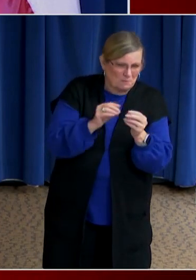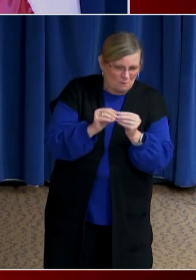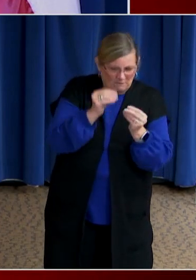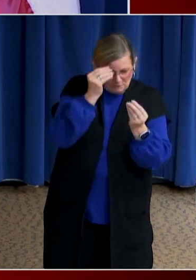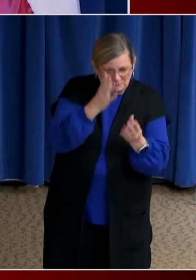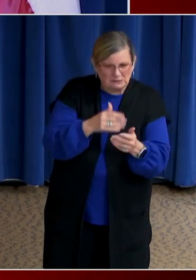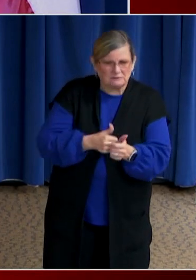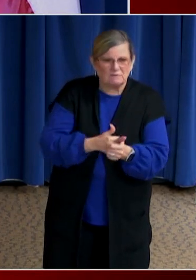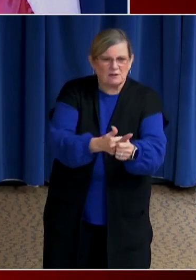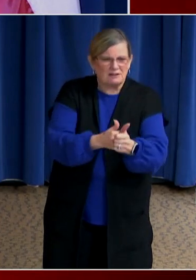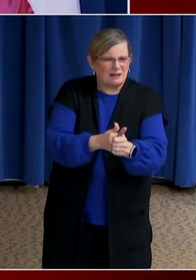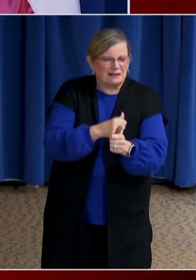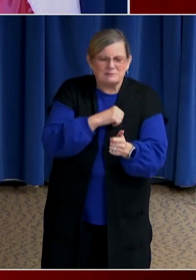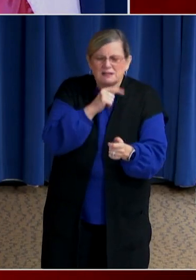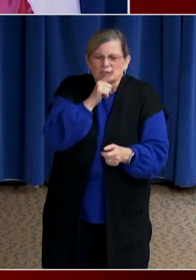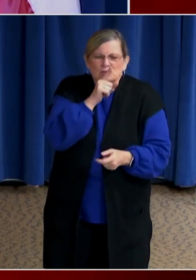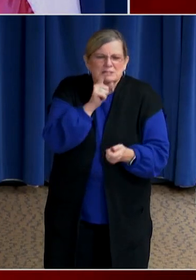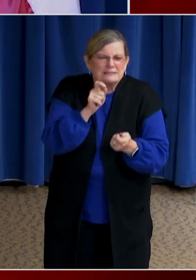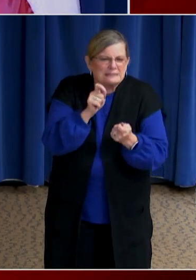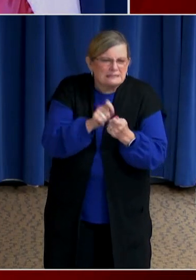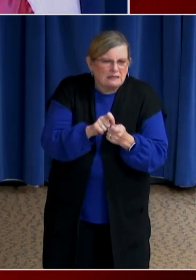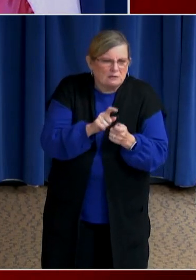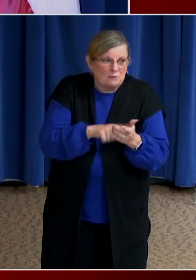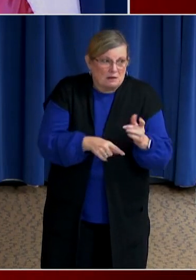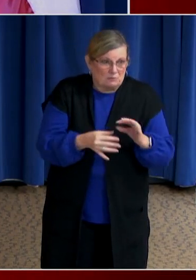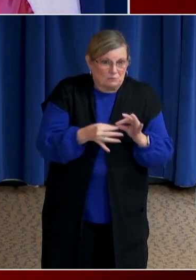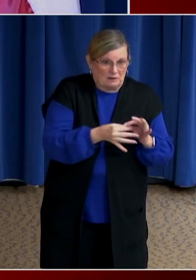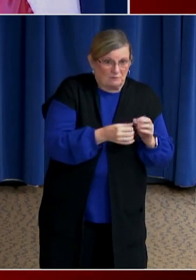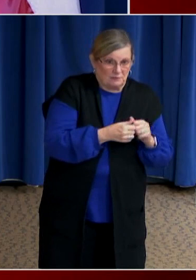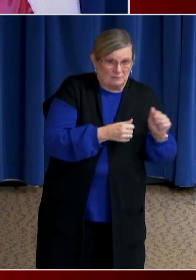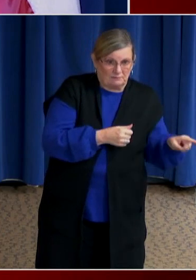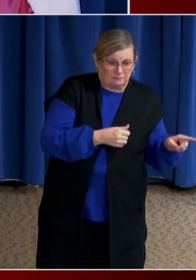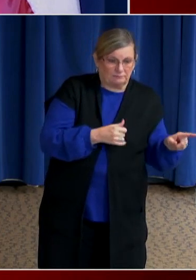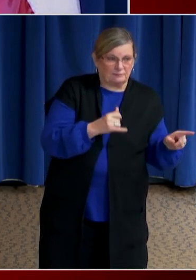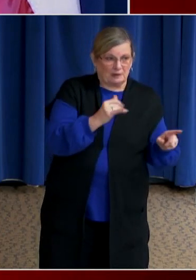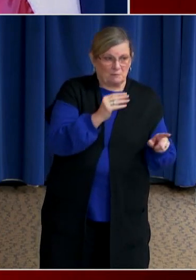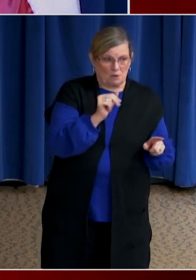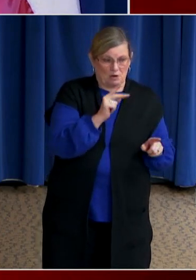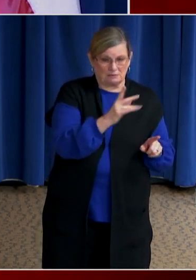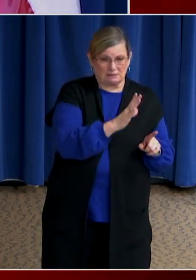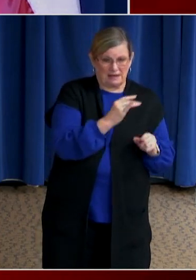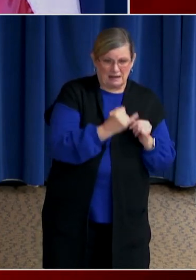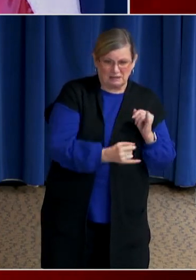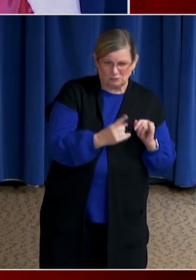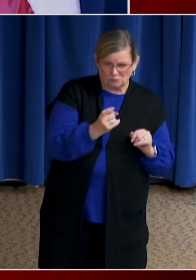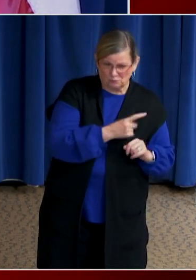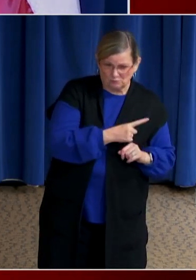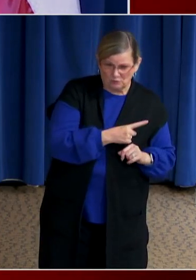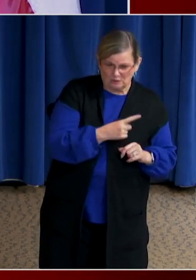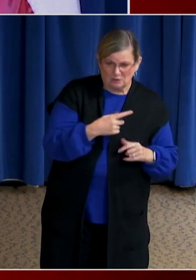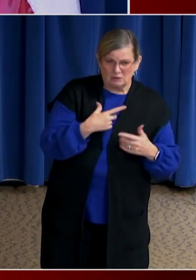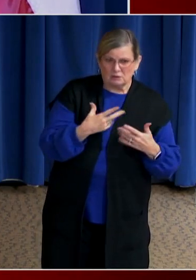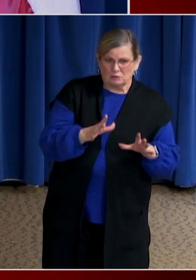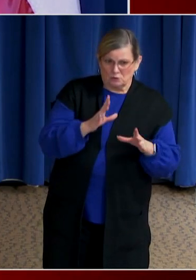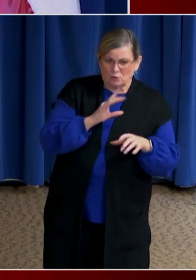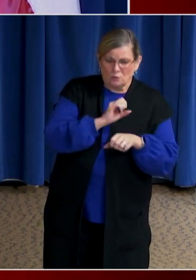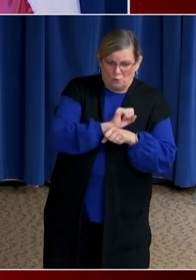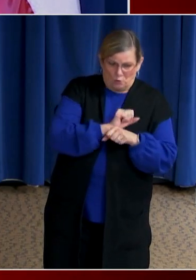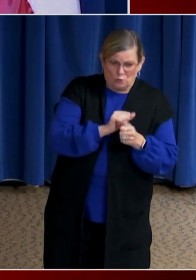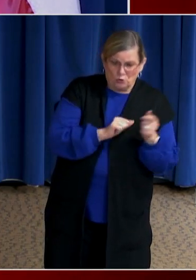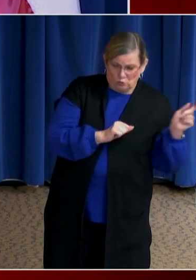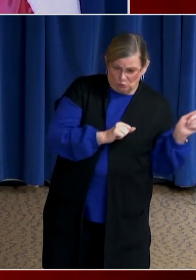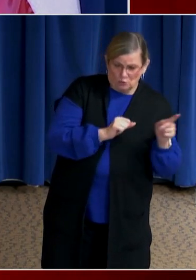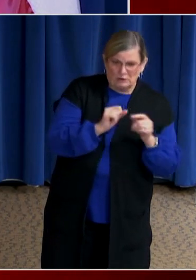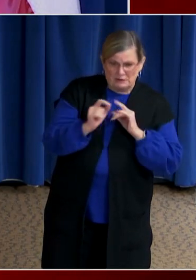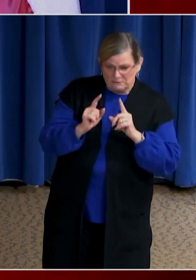know who they were affiliated with. And my last on this, are the victims cooperating with you? Have you interviewed them? And oh, yeah. Yeah, we were able to